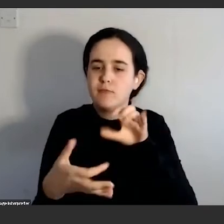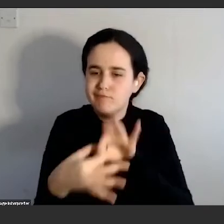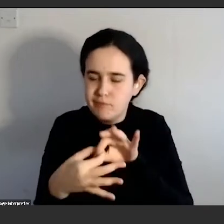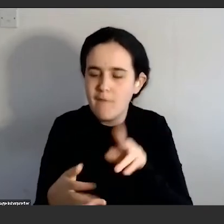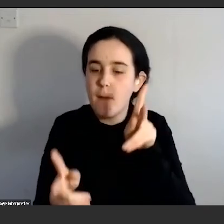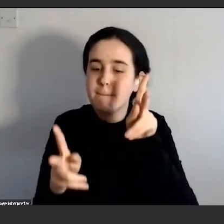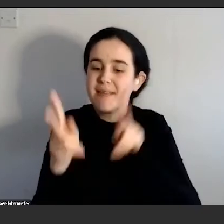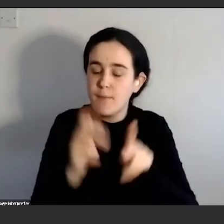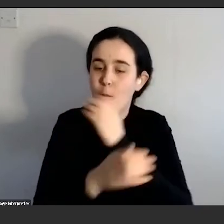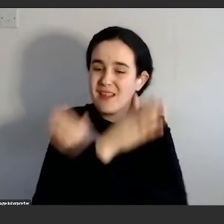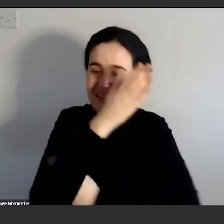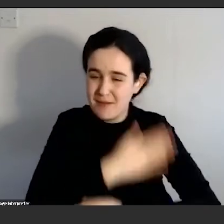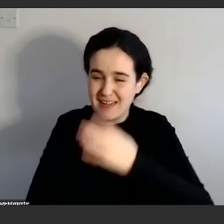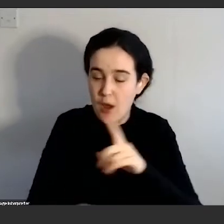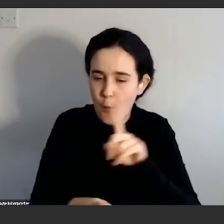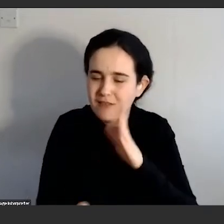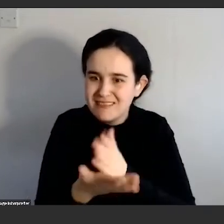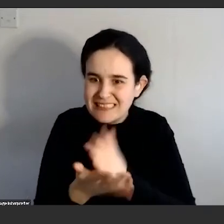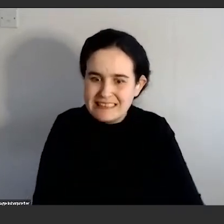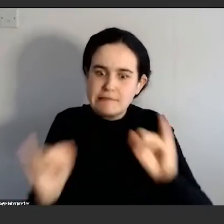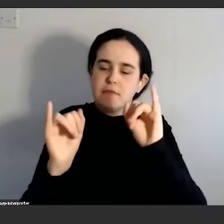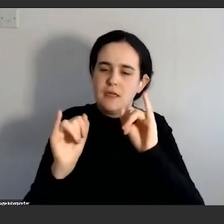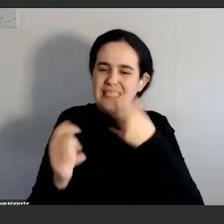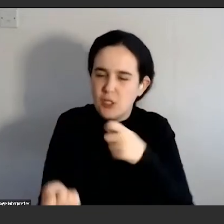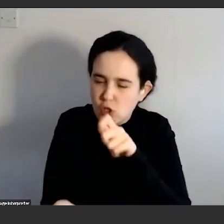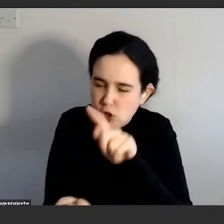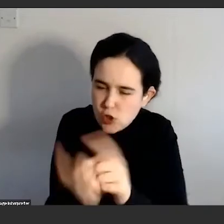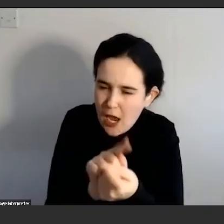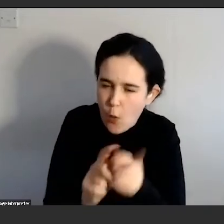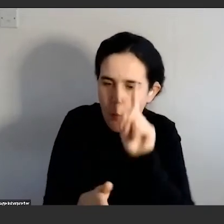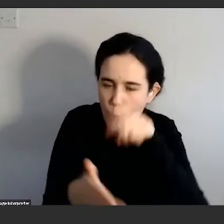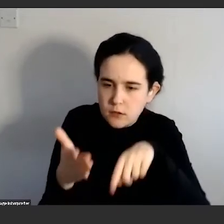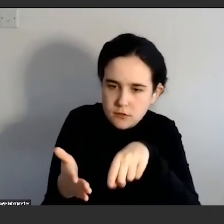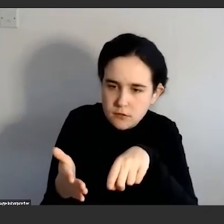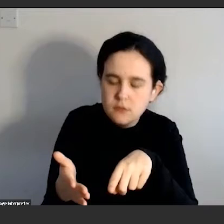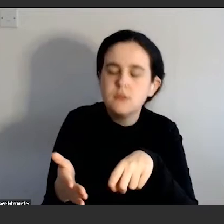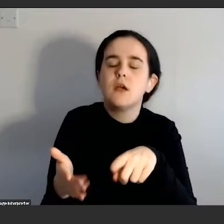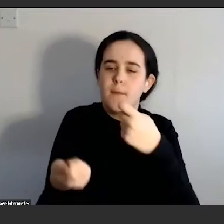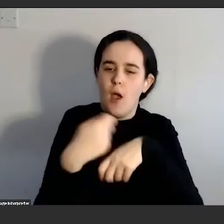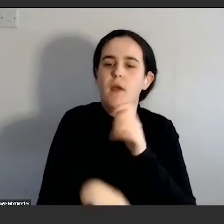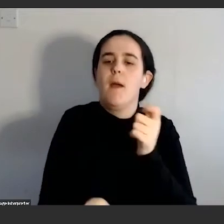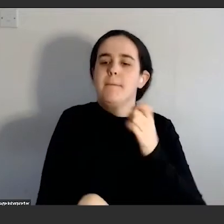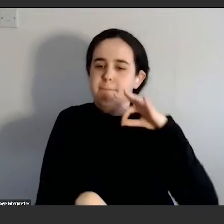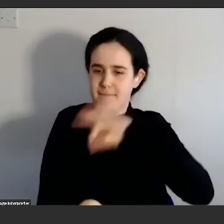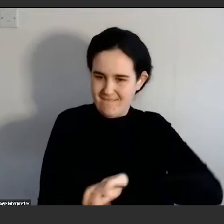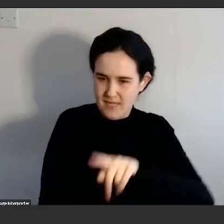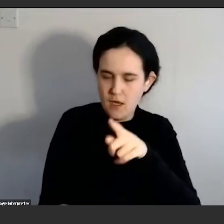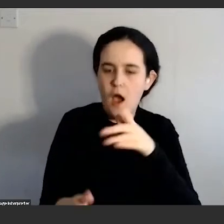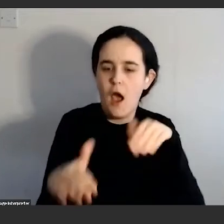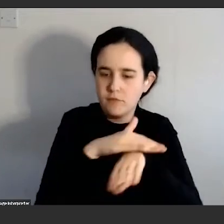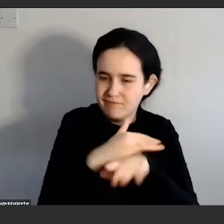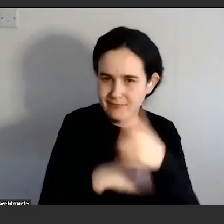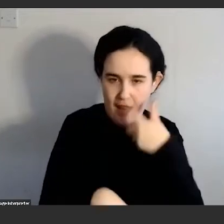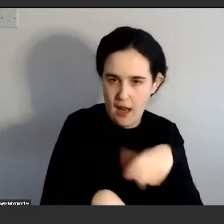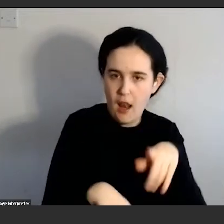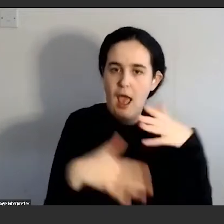able to work and deliver a service to society. We have a disability and inclusion advisor, for instance, in